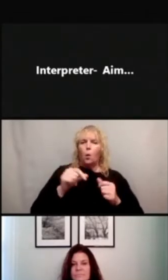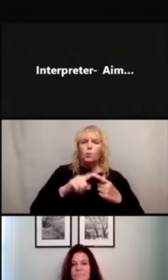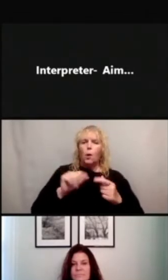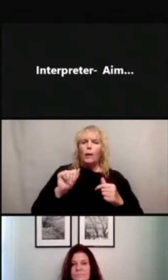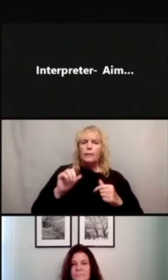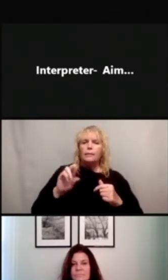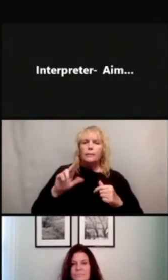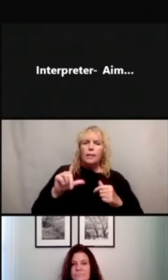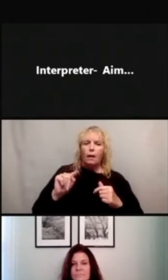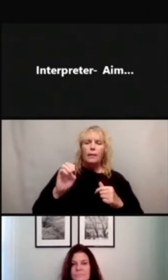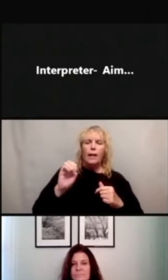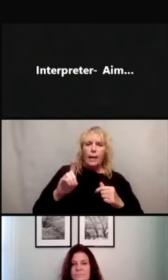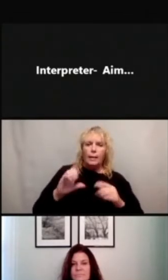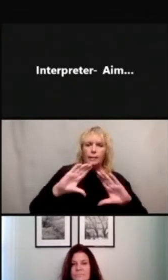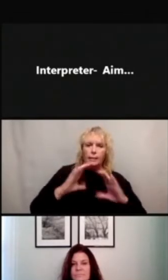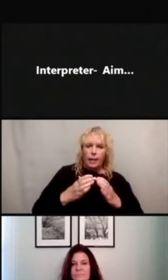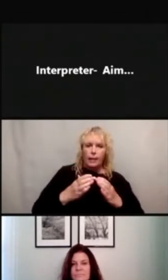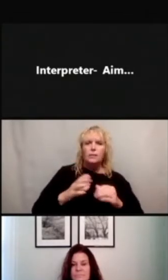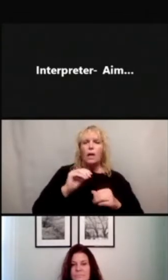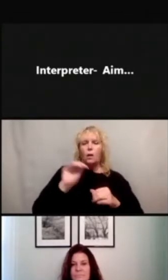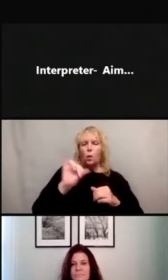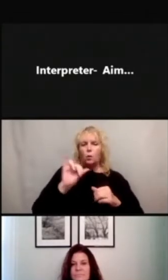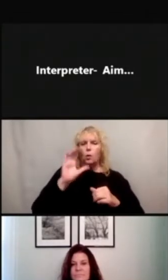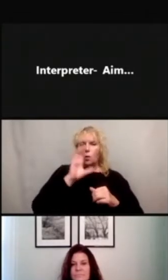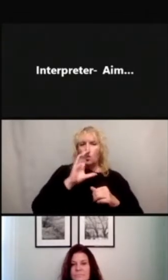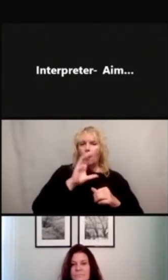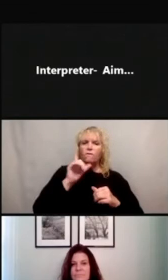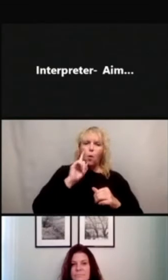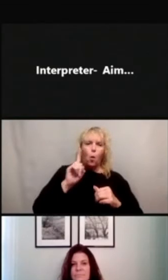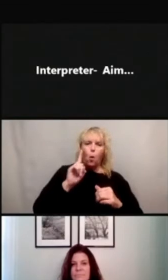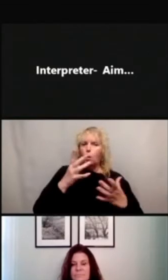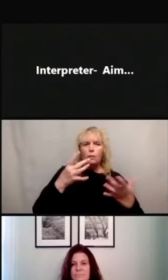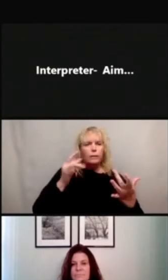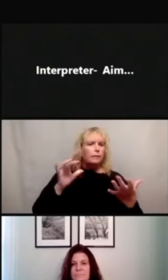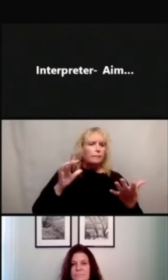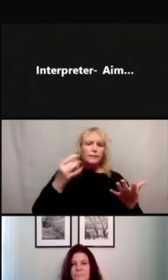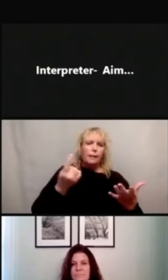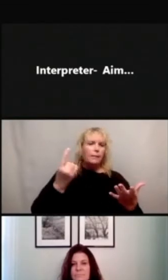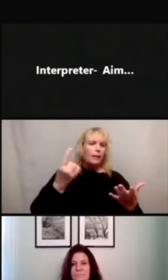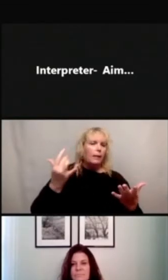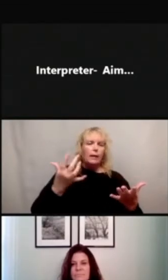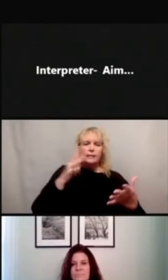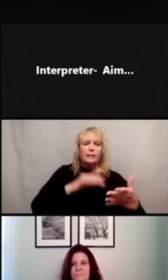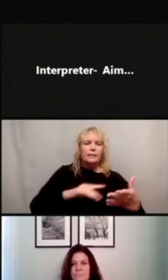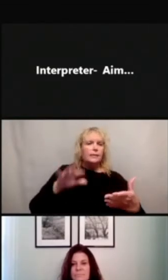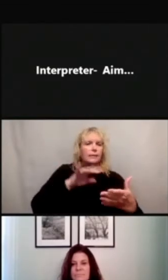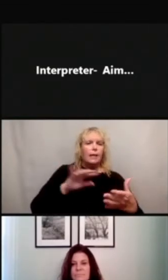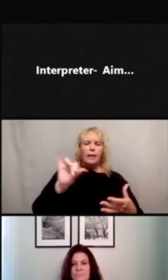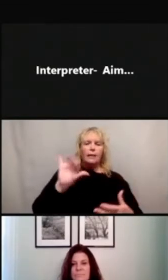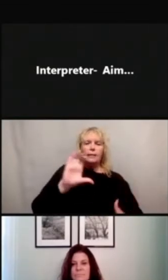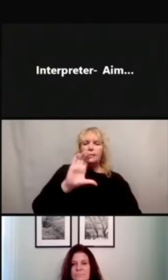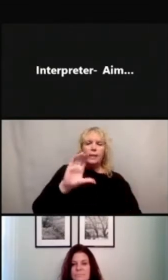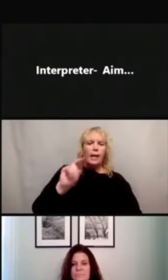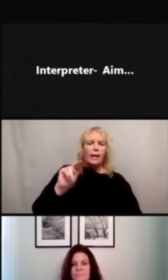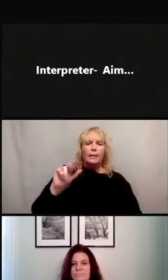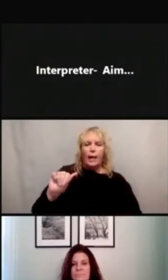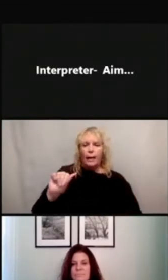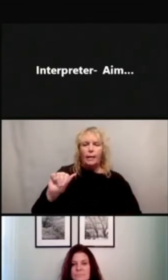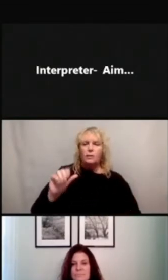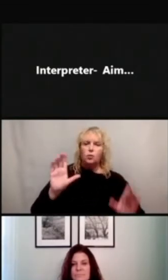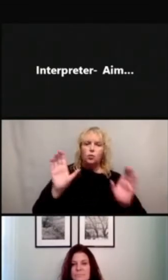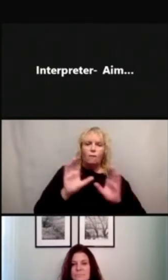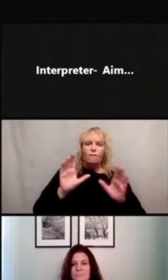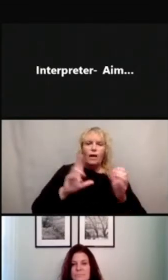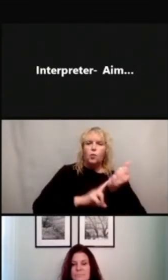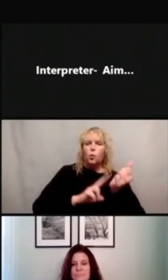also pursuing a career-related credential, such as studying to become a CNA or certified nurse's assistant.